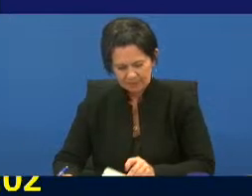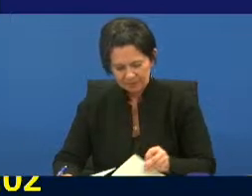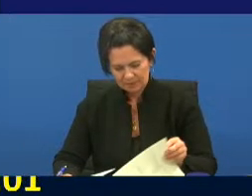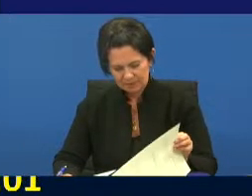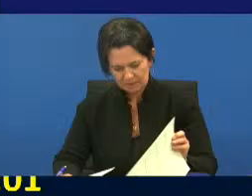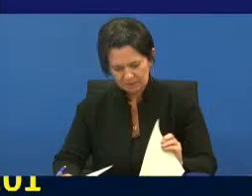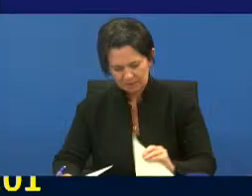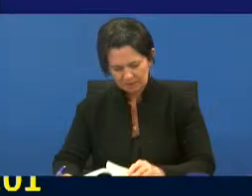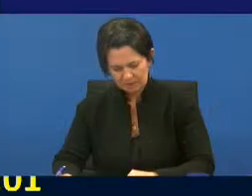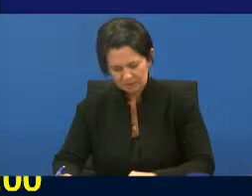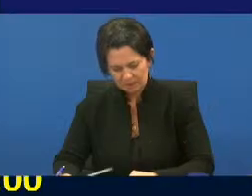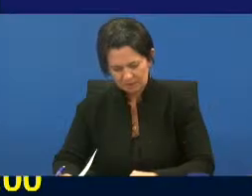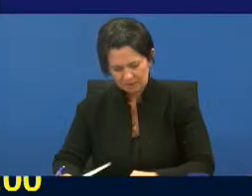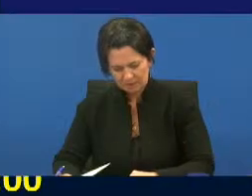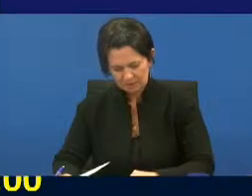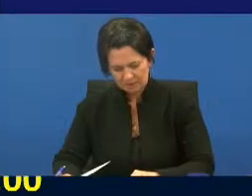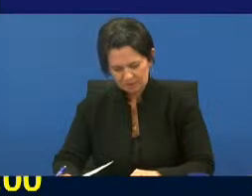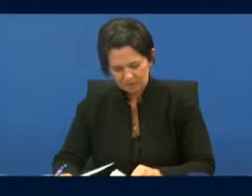Yes.